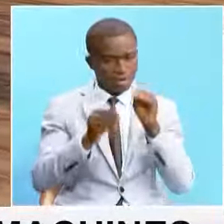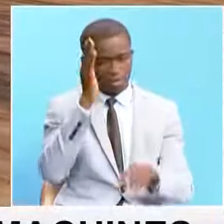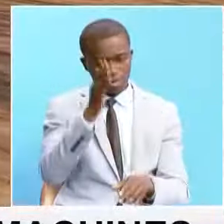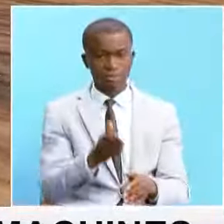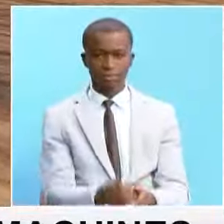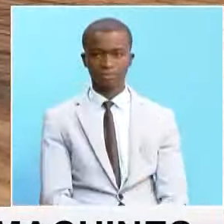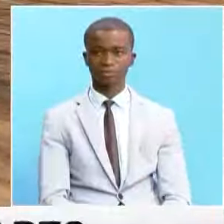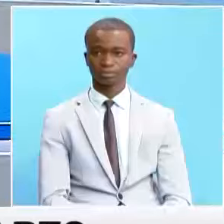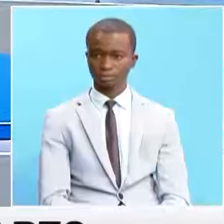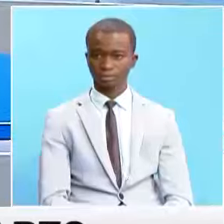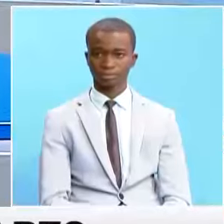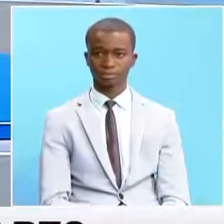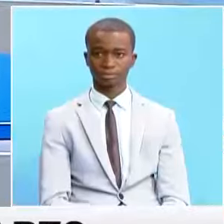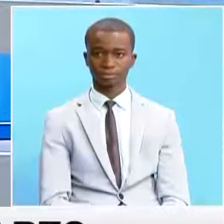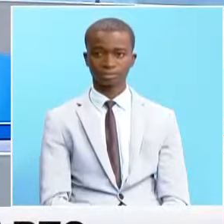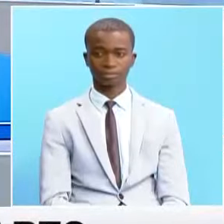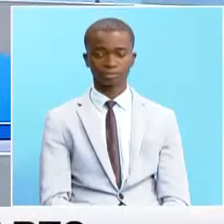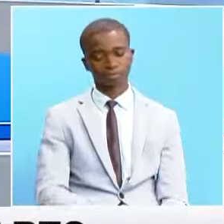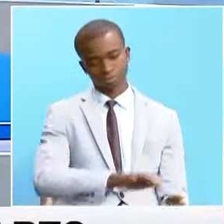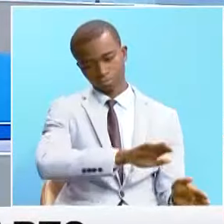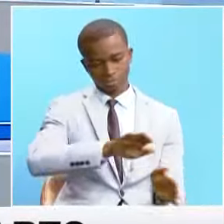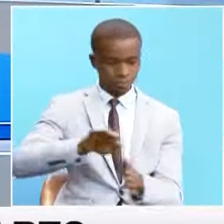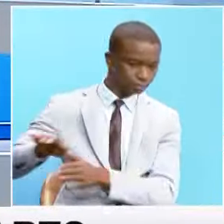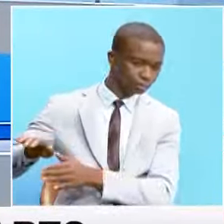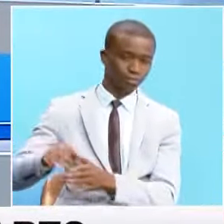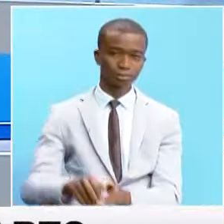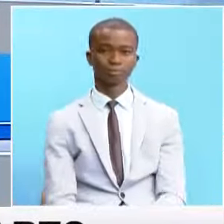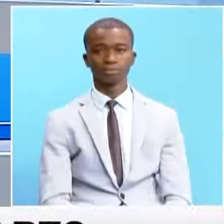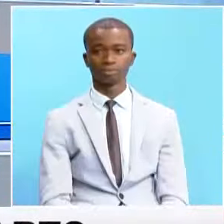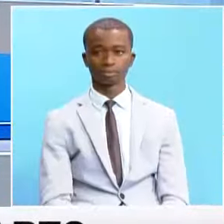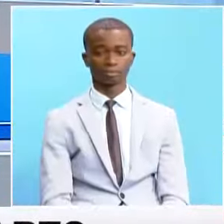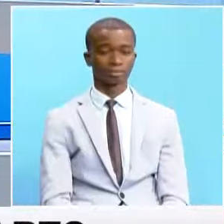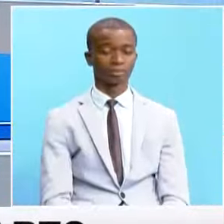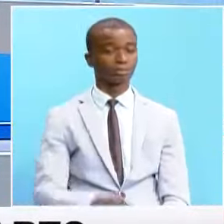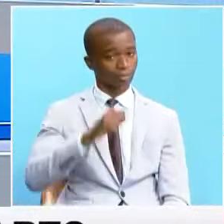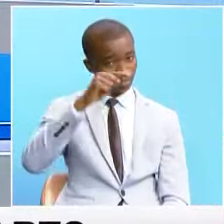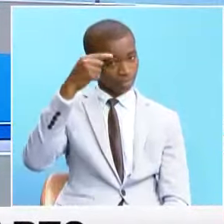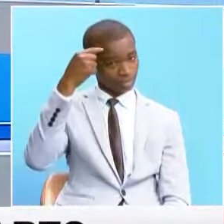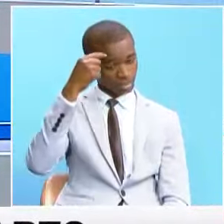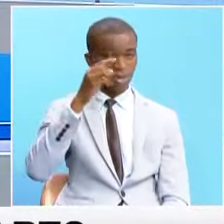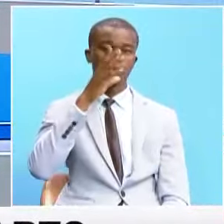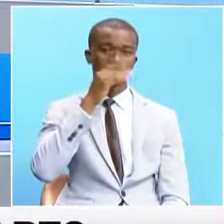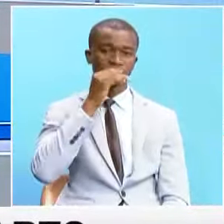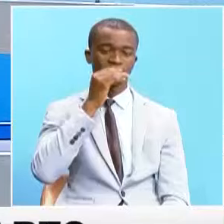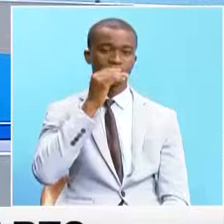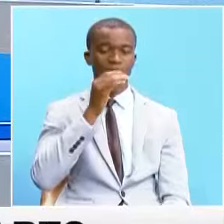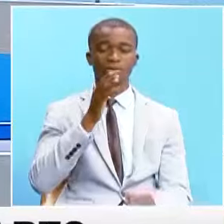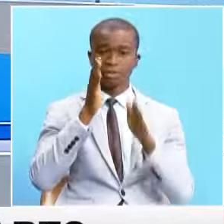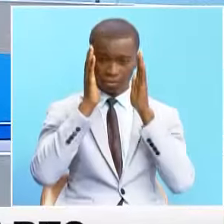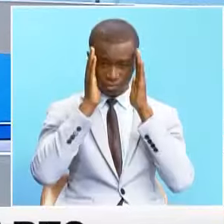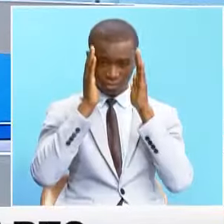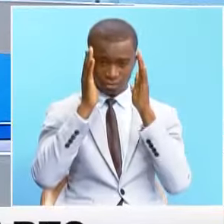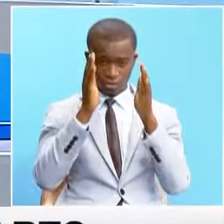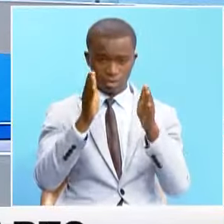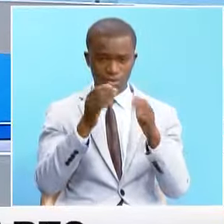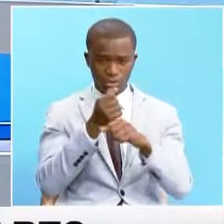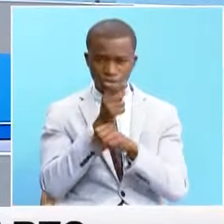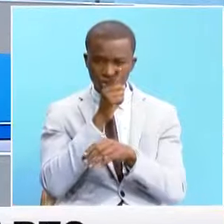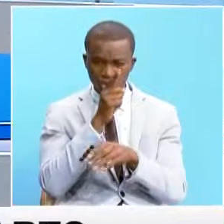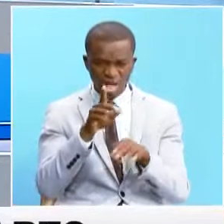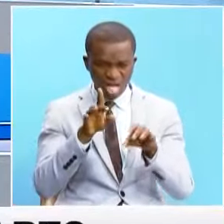in Mansa. Thank you, Godfrey, for that report. Government says it is committed to reverse biodiversity loss